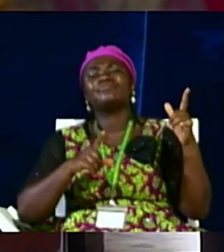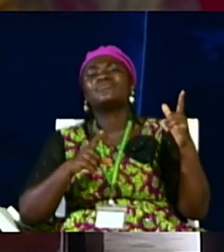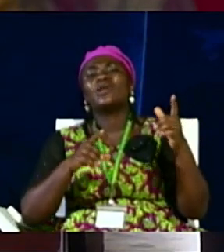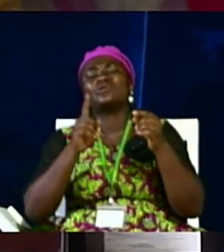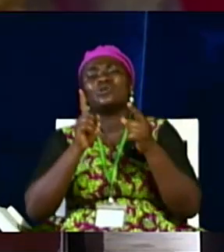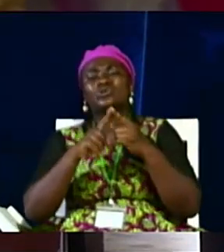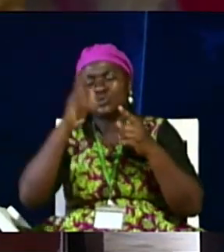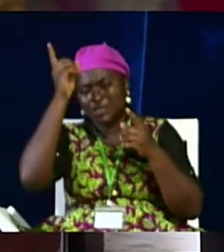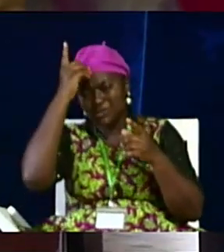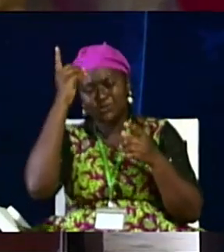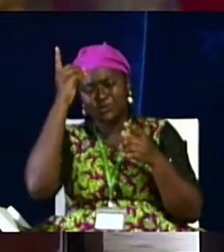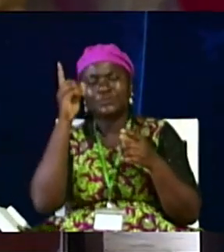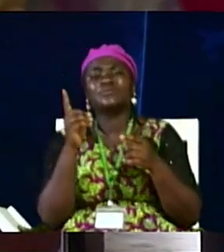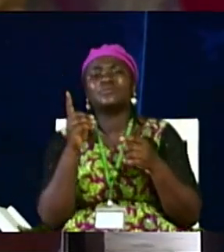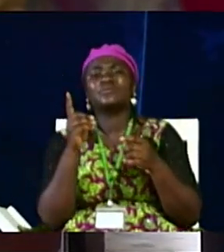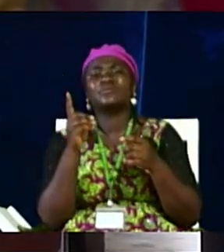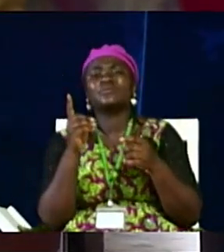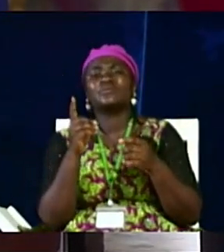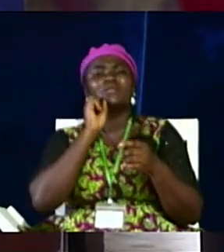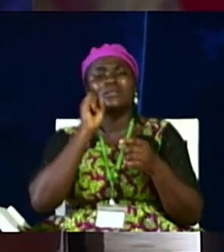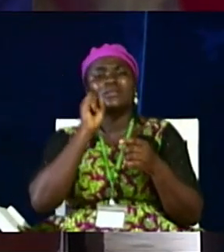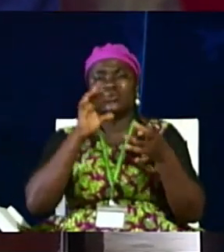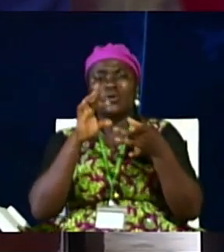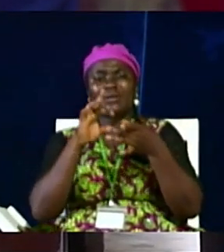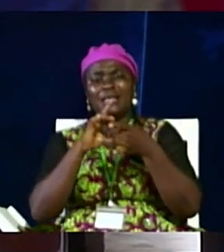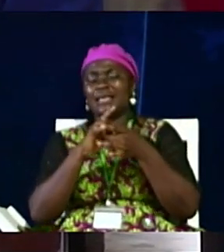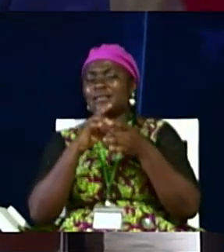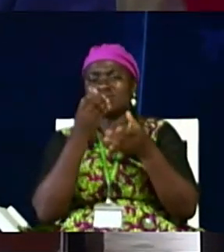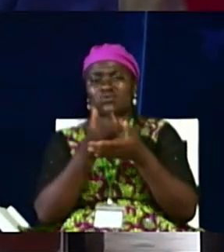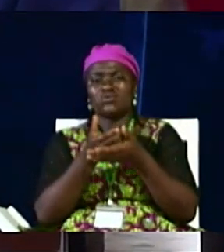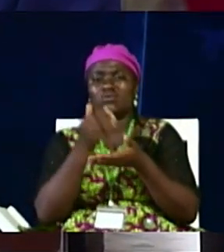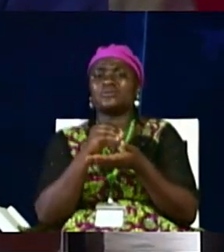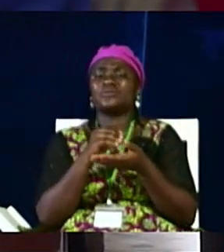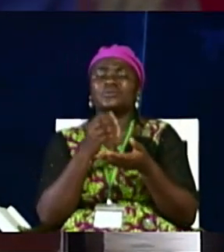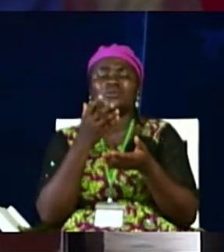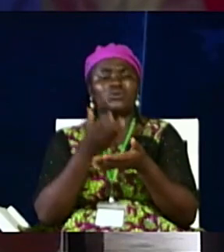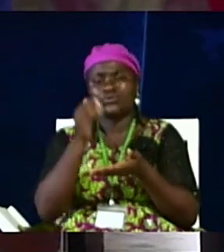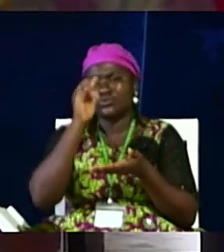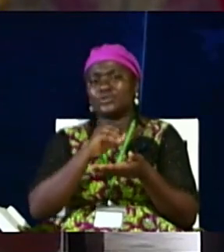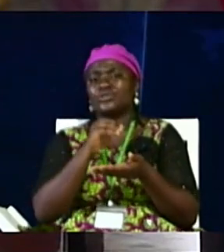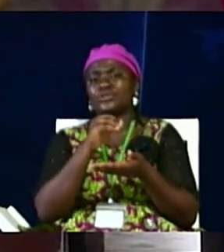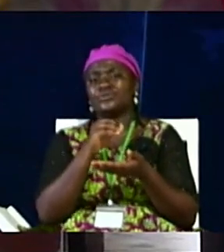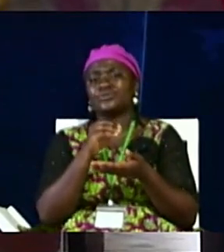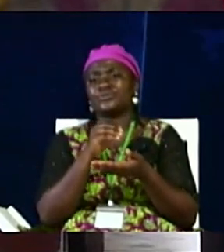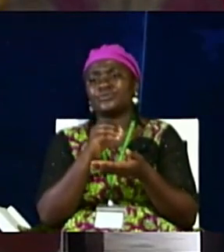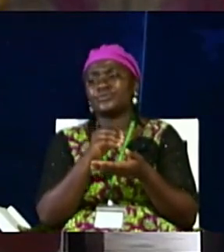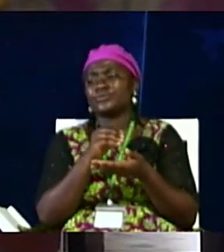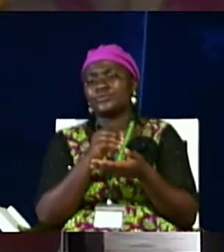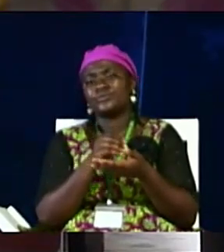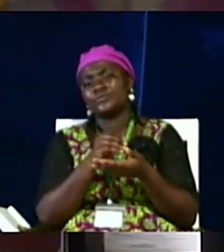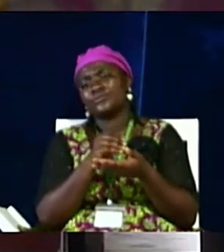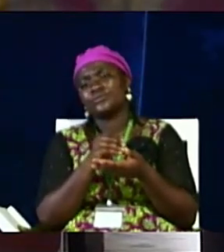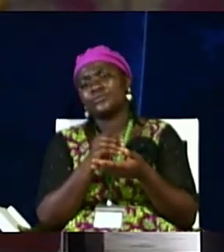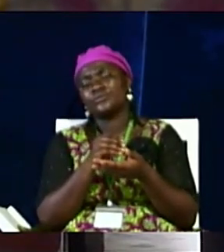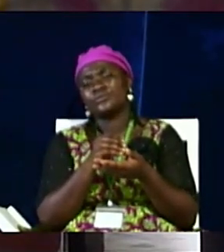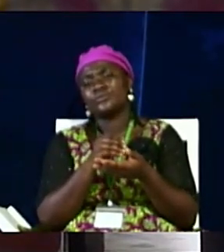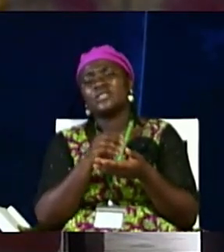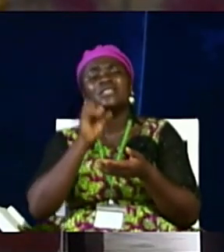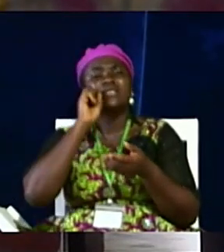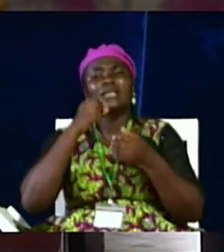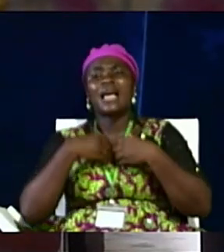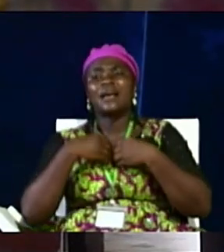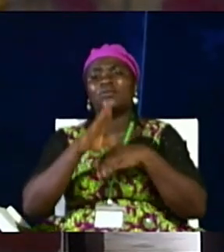Highly connected, wealthy, rich. You have all that money could buy, but